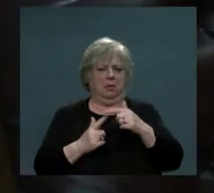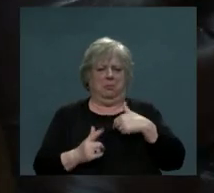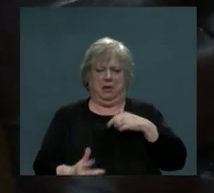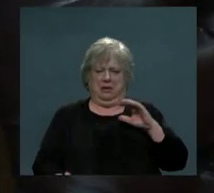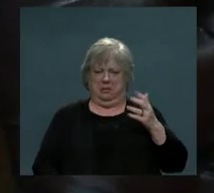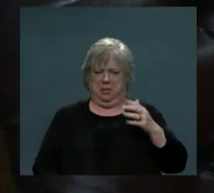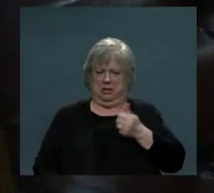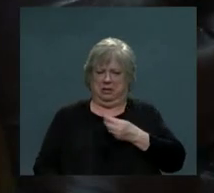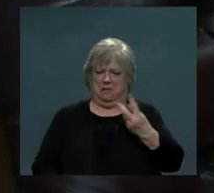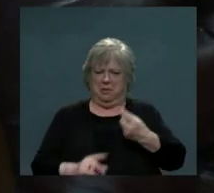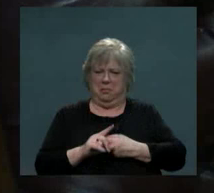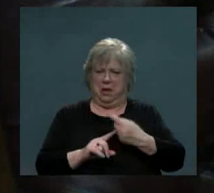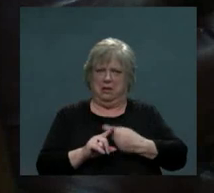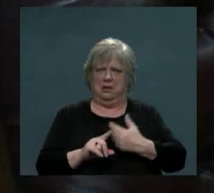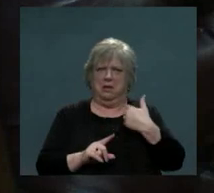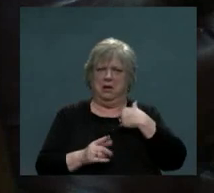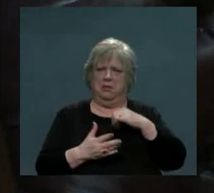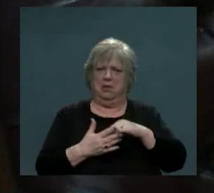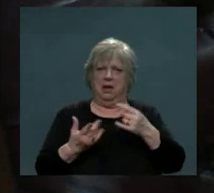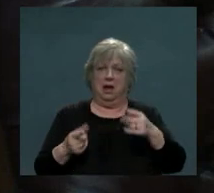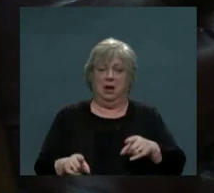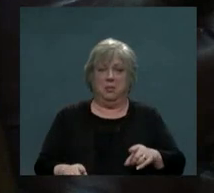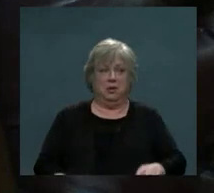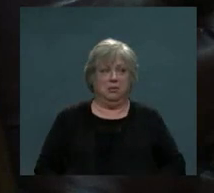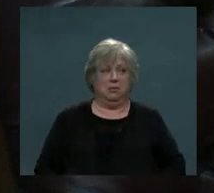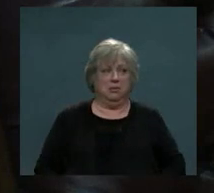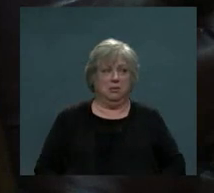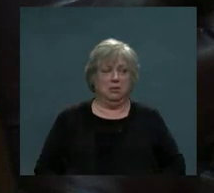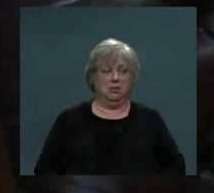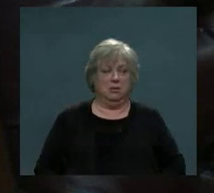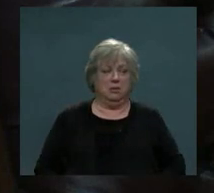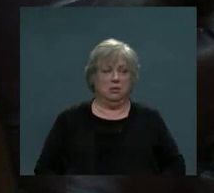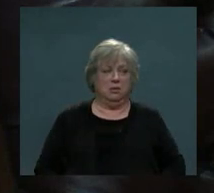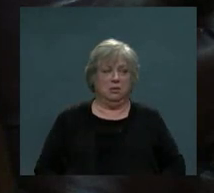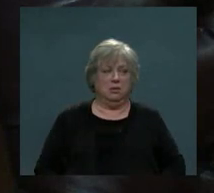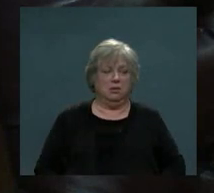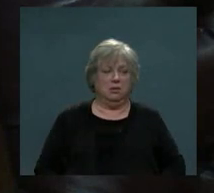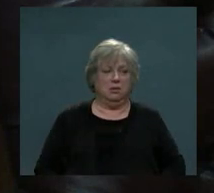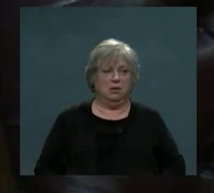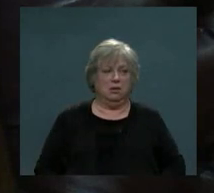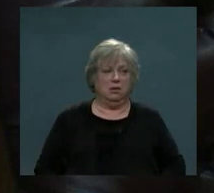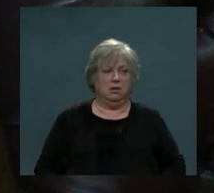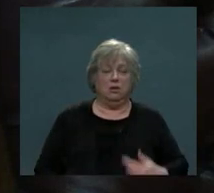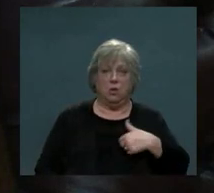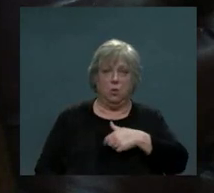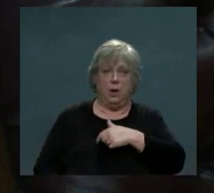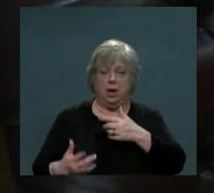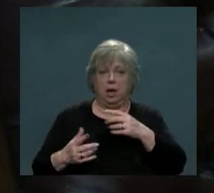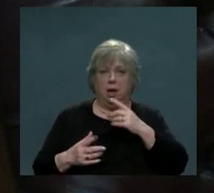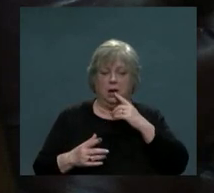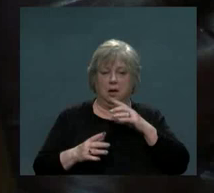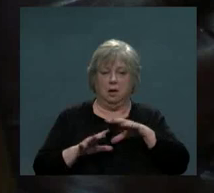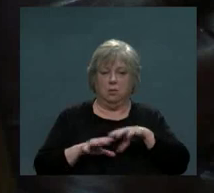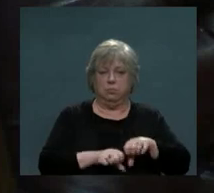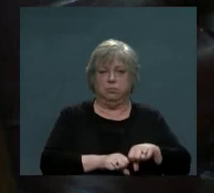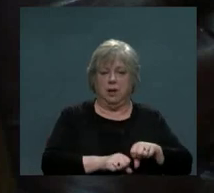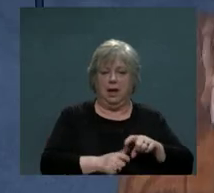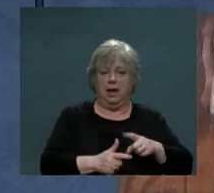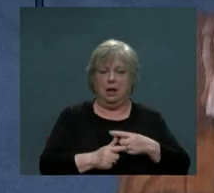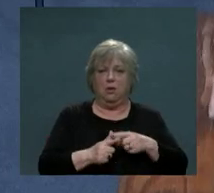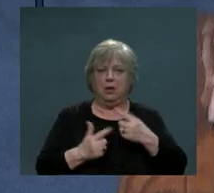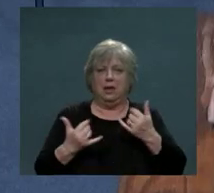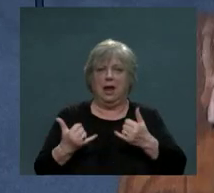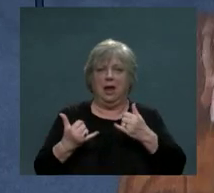been several months ago that this happened. So did we sandbag it and just now bringing it forward? Well, I don't know